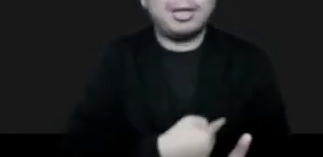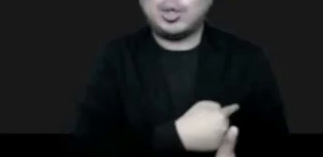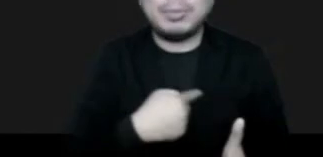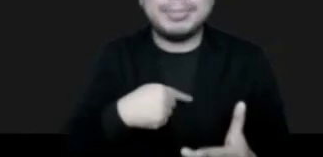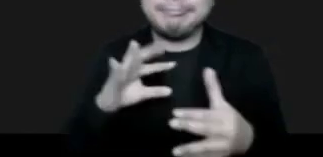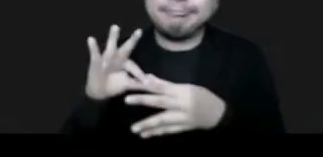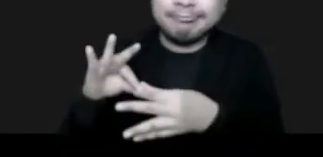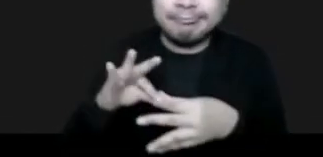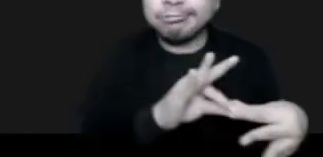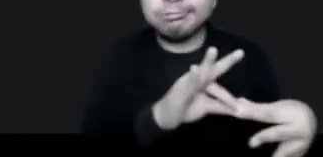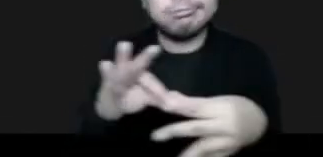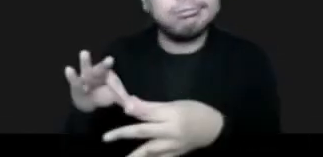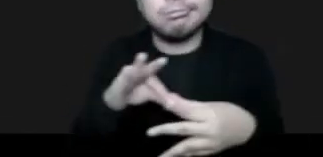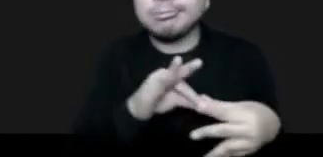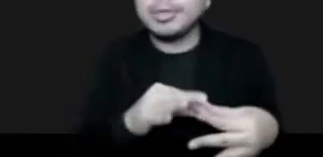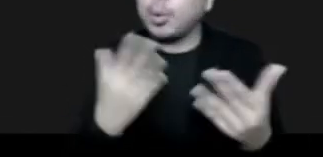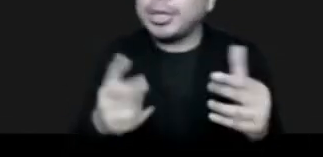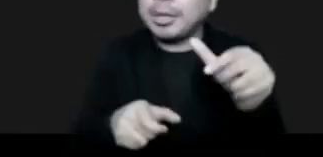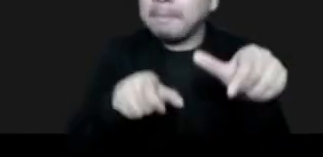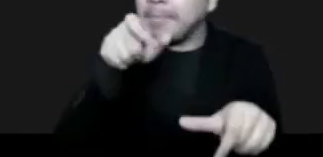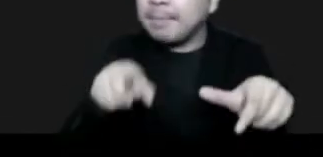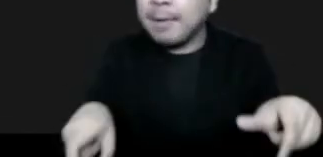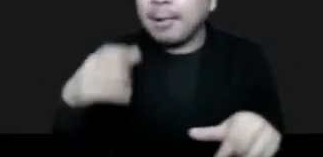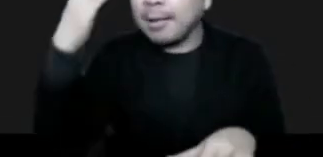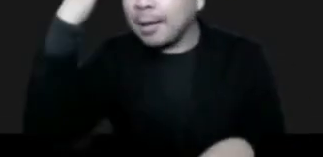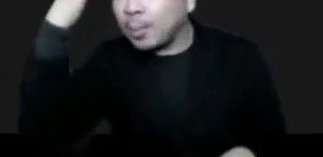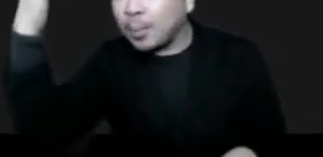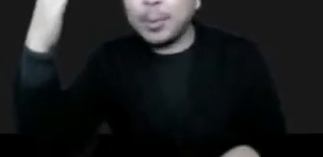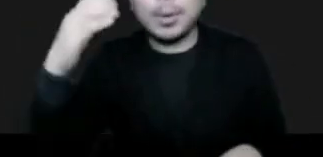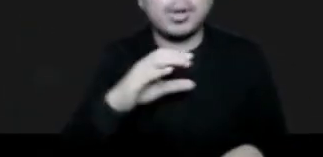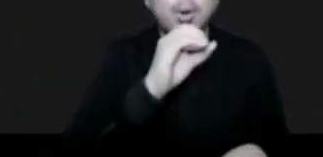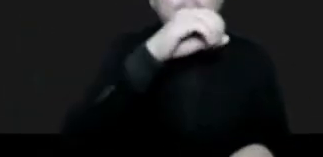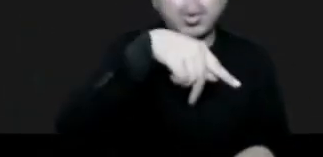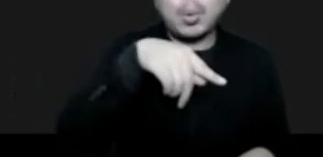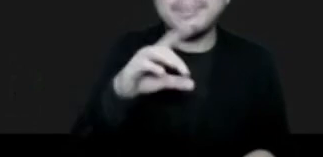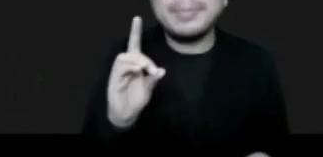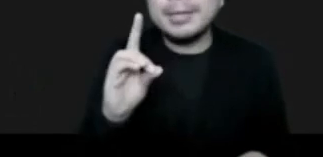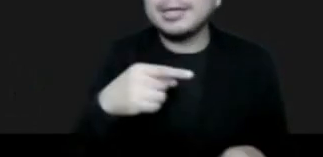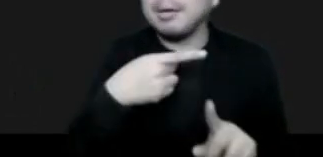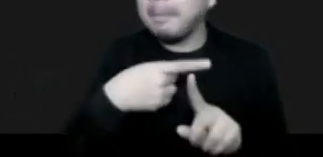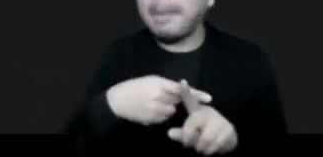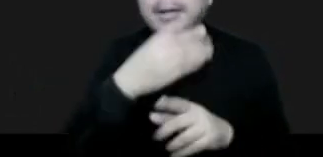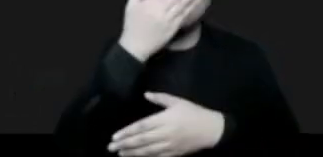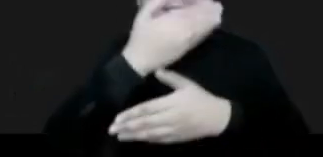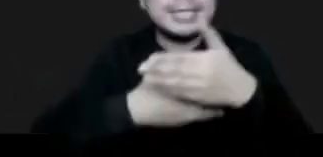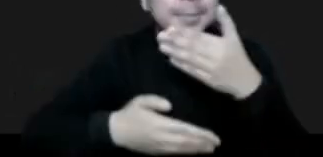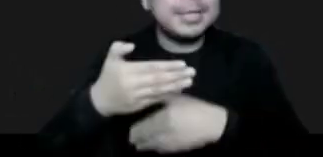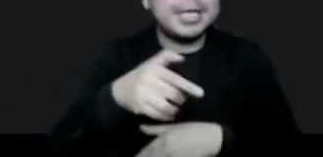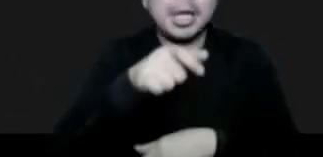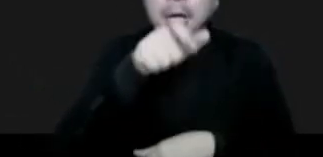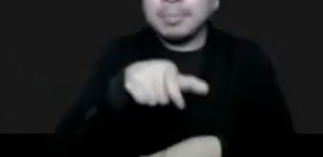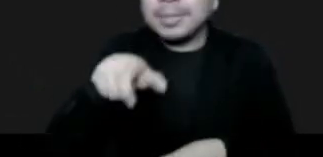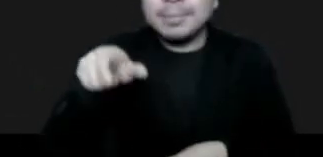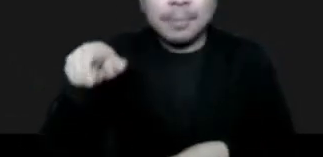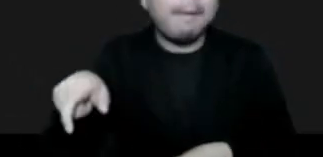stakeholders, engaging OPDs and all the other persons with disabilities in communities who are otherwise not part of